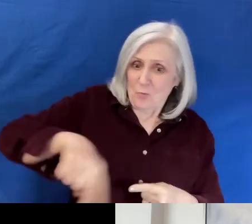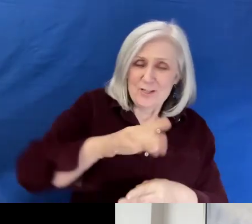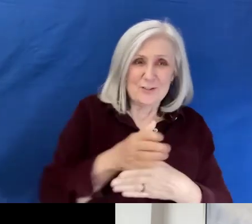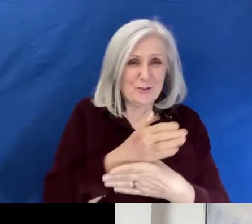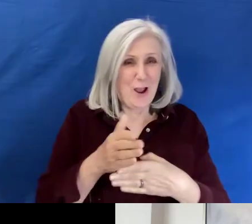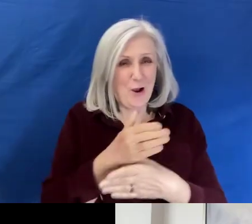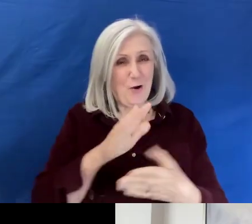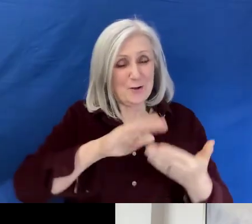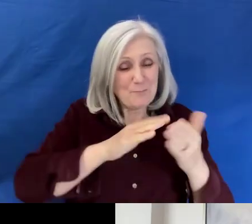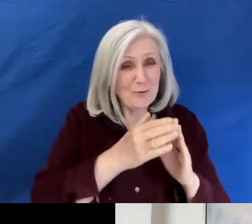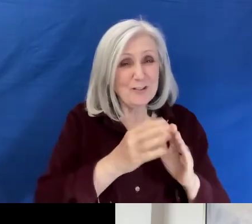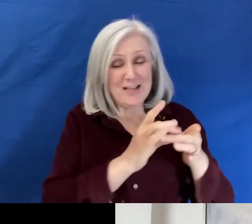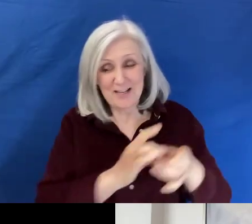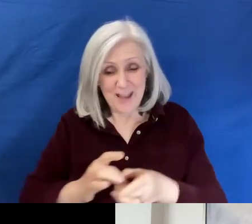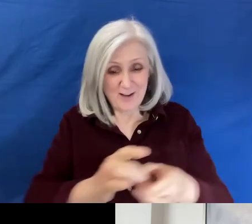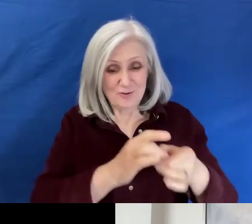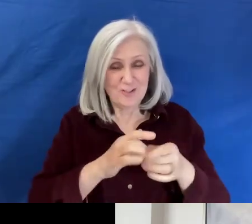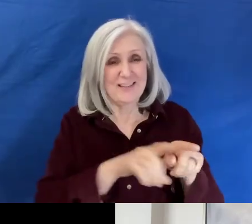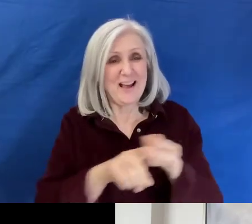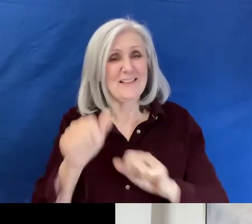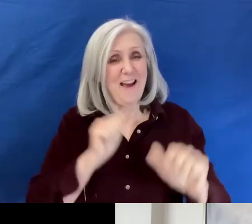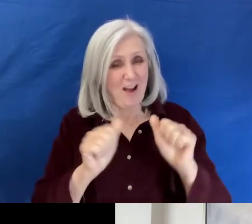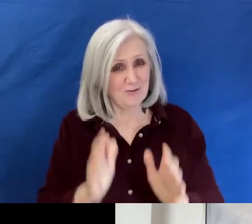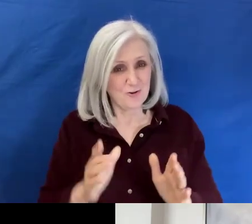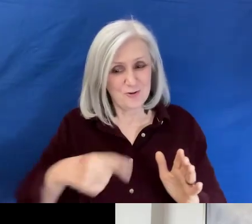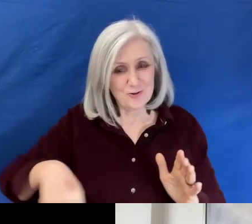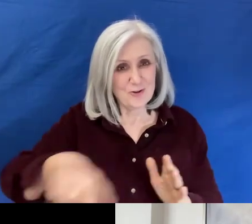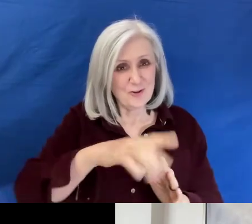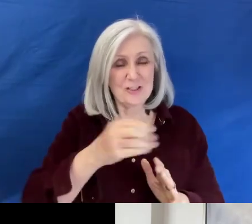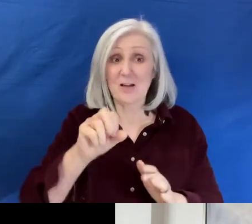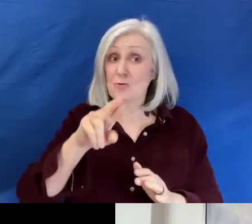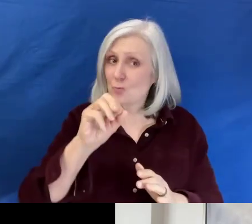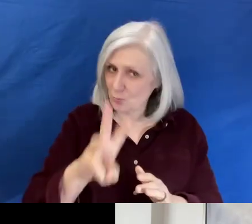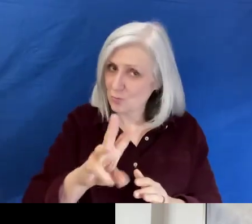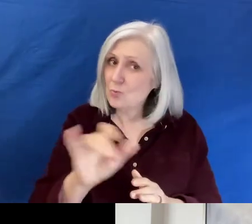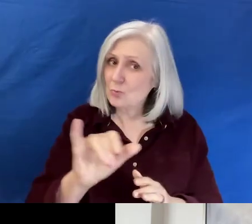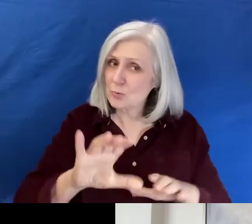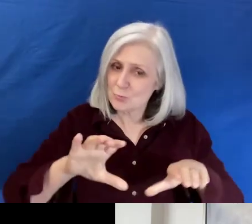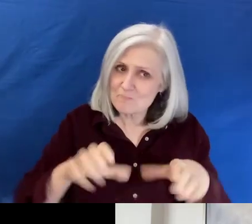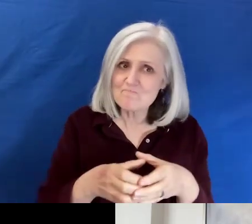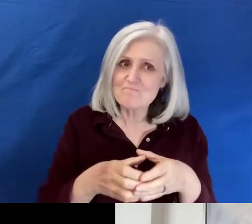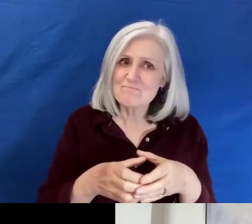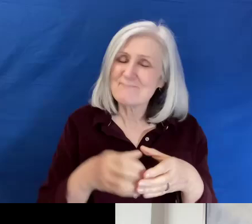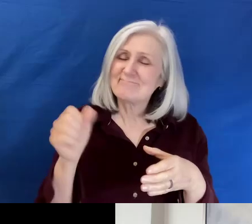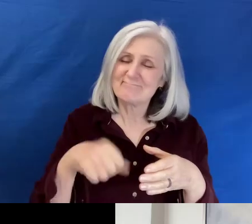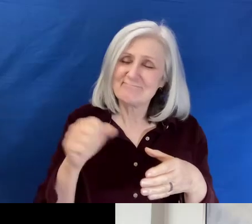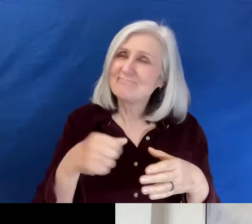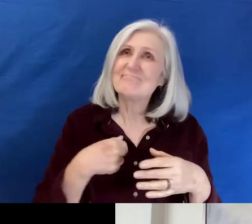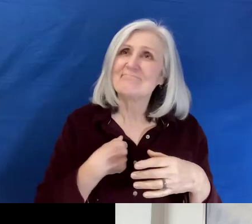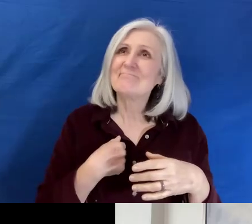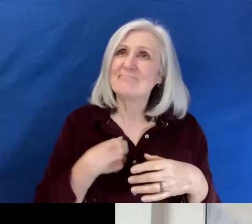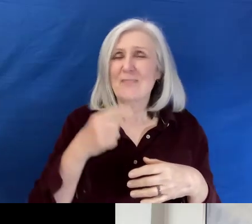community and connection as actors and crew members as well. So yeah, I